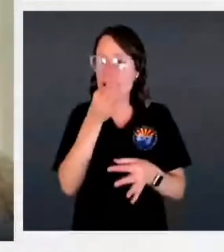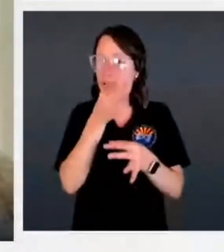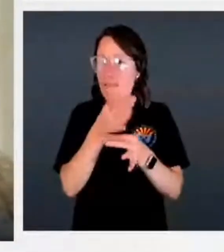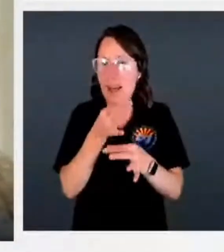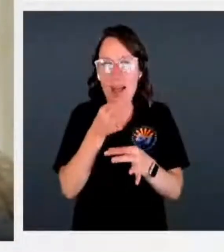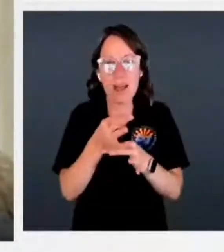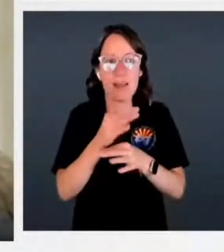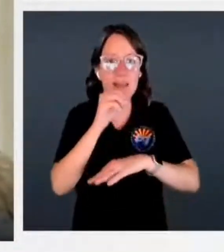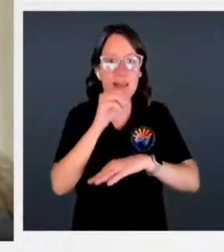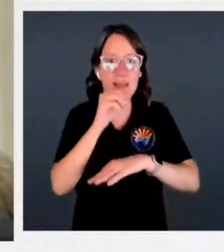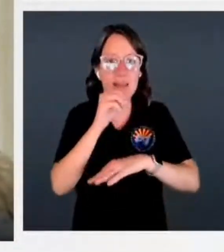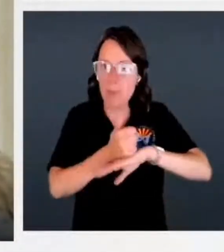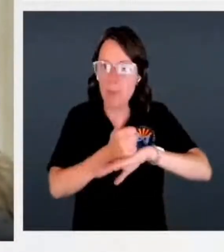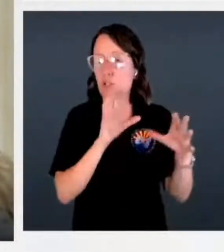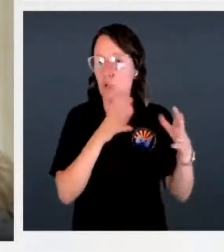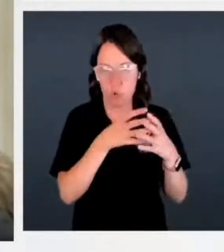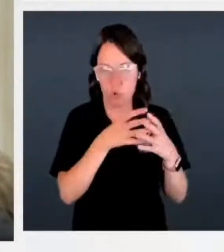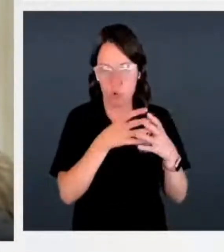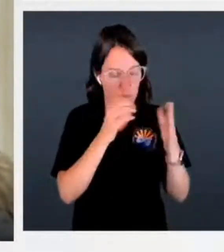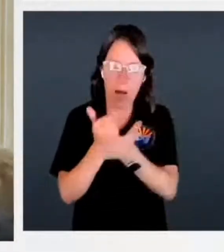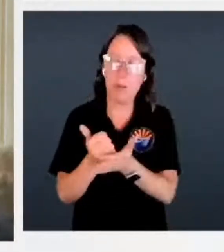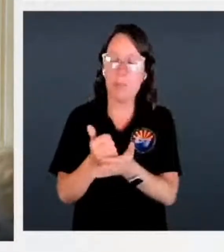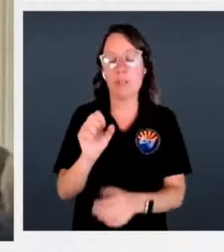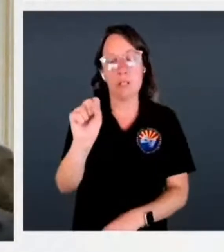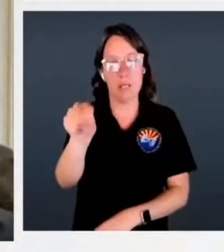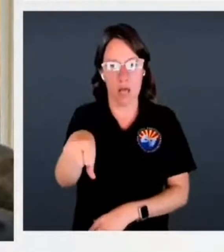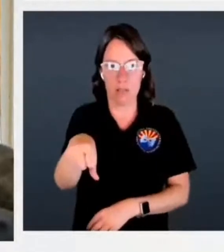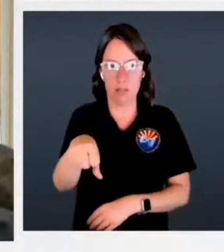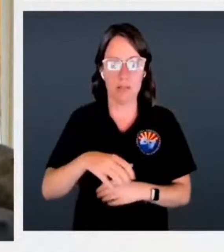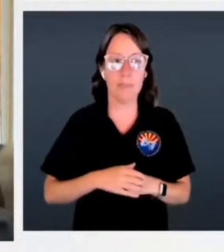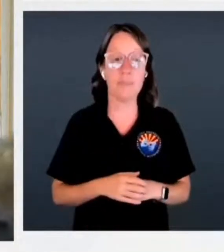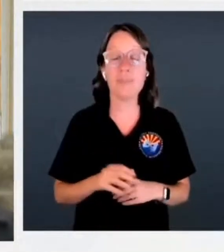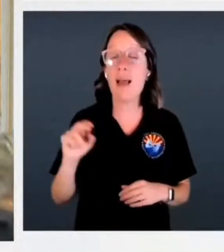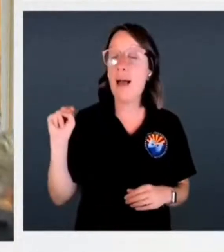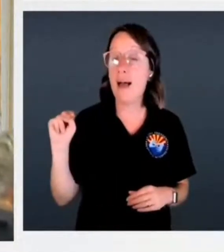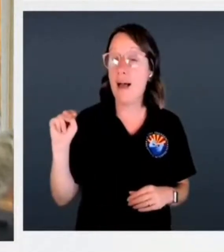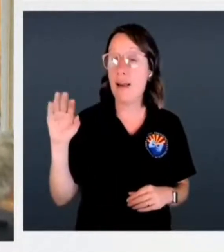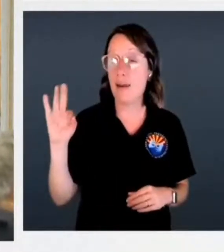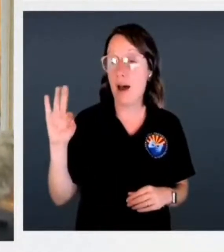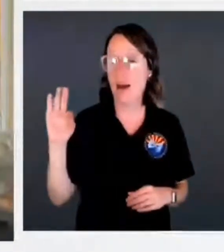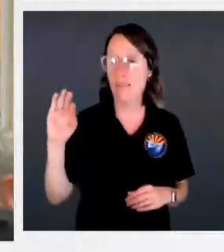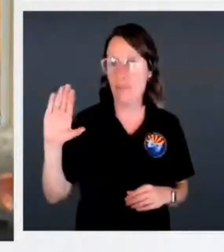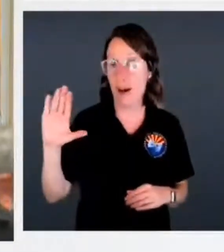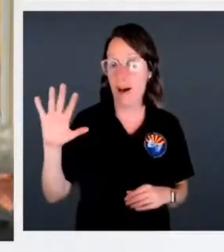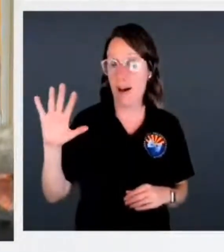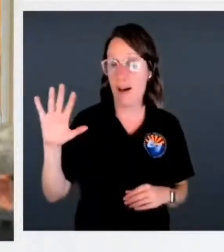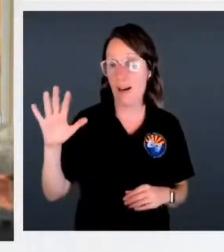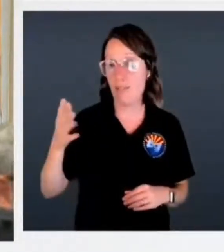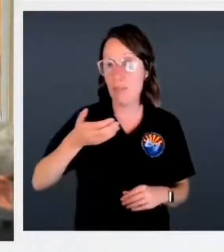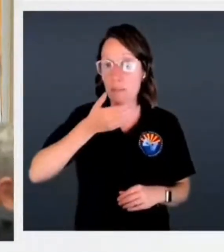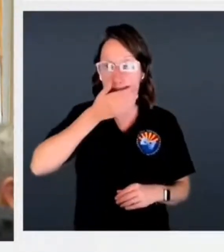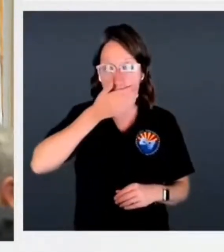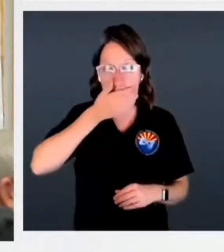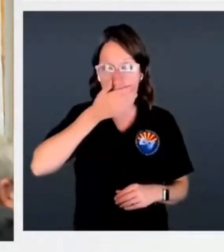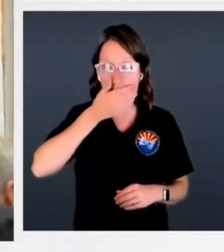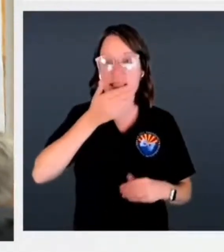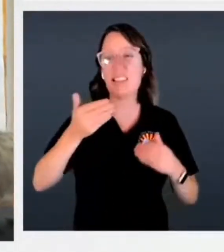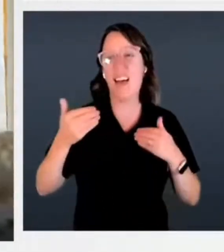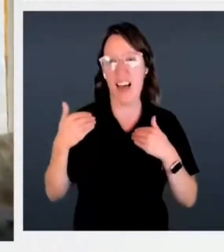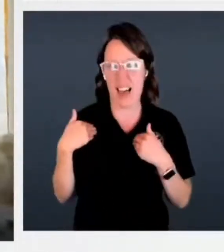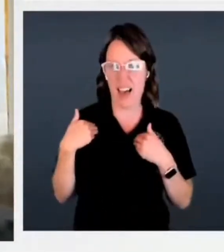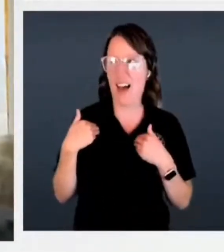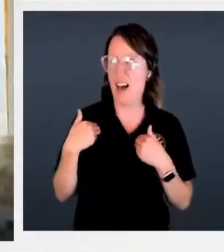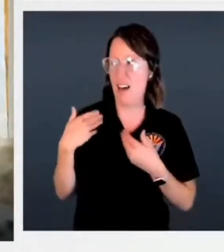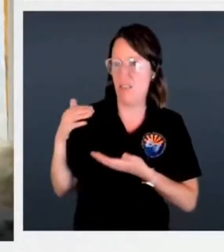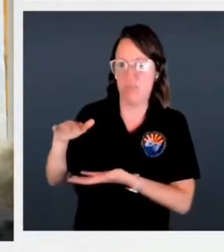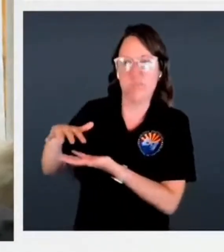if I'm going to get it again, right there we got some N95s. If you need one, Owen will hand one out. If you need a couple, grab them. And